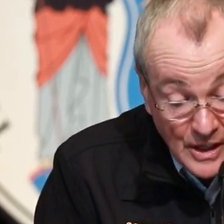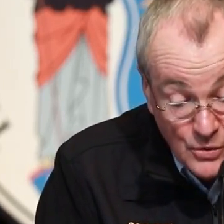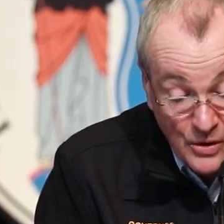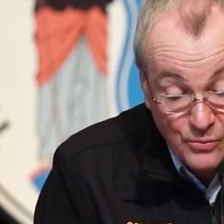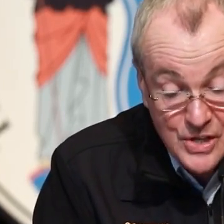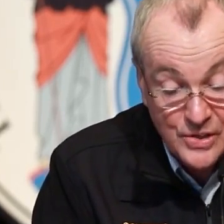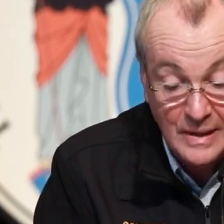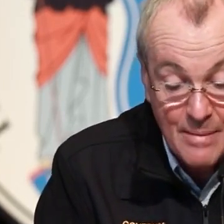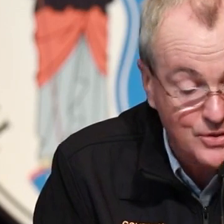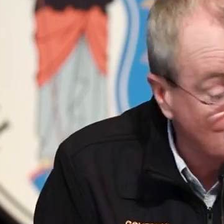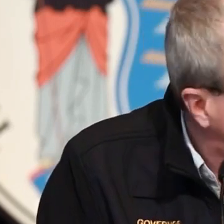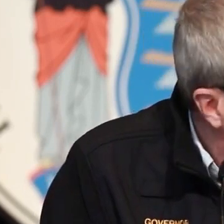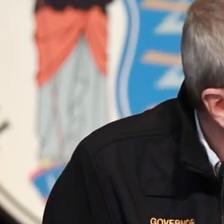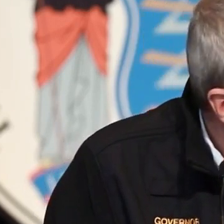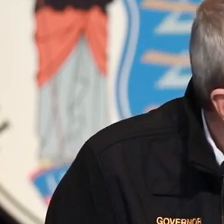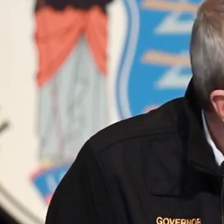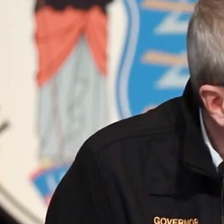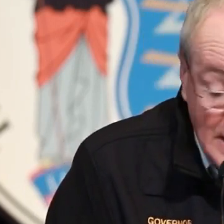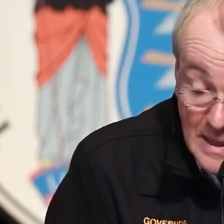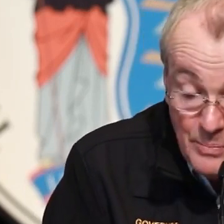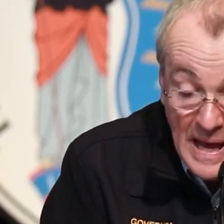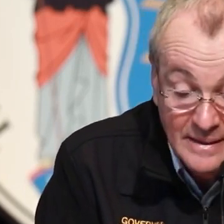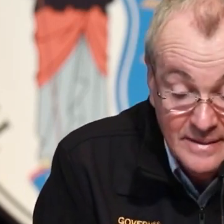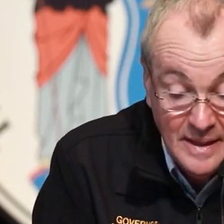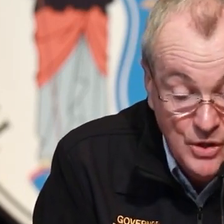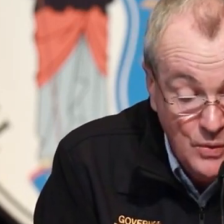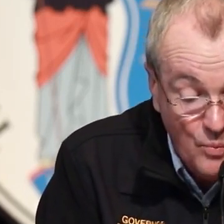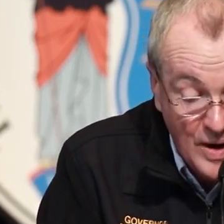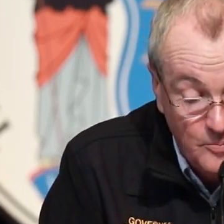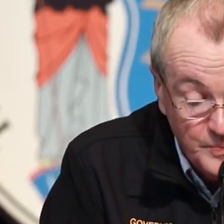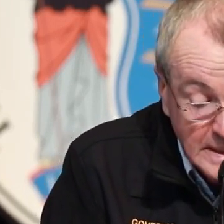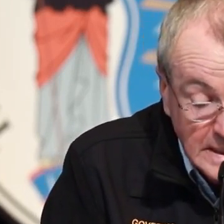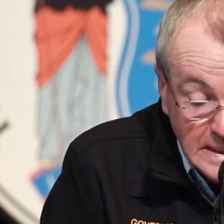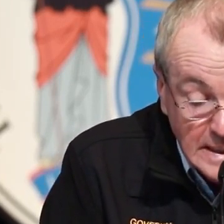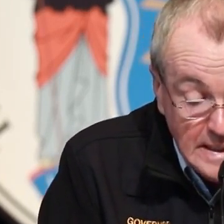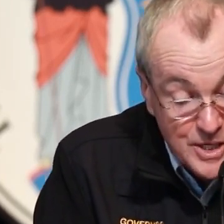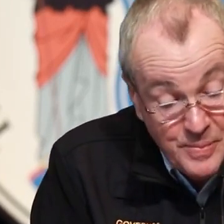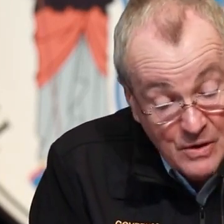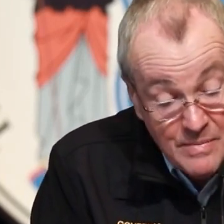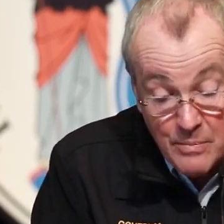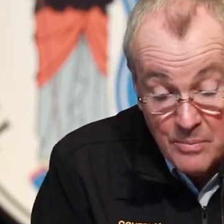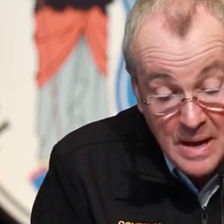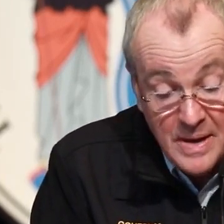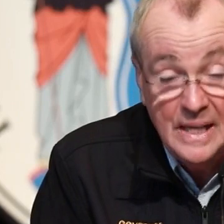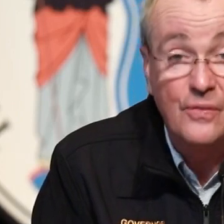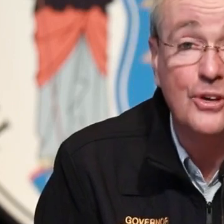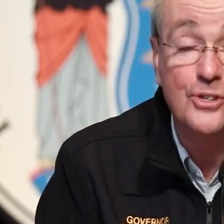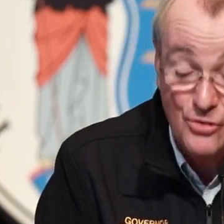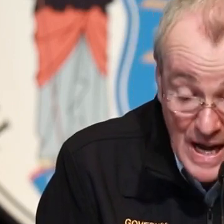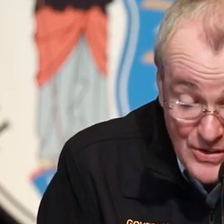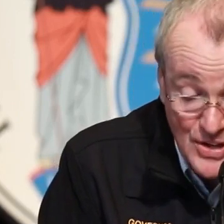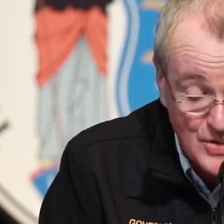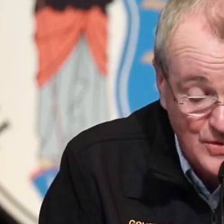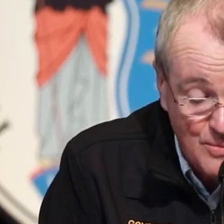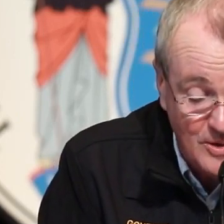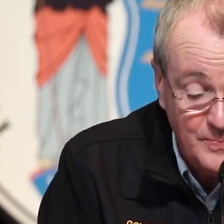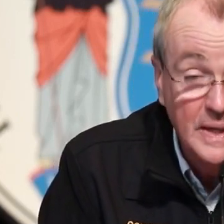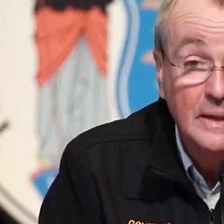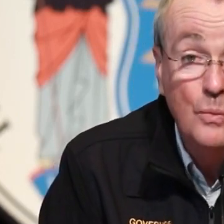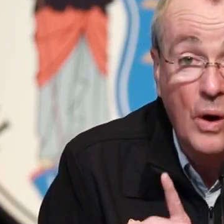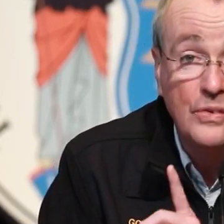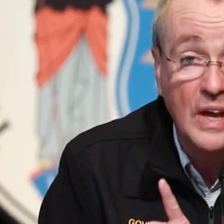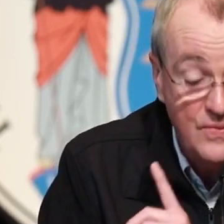Police's North Regional Laboratory in Little Falls, and Pat and team knew him well. He is being remembered by many for his dry sense of